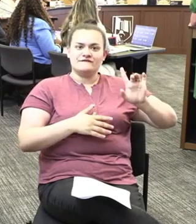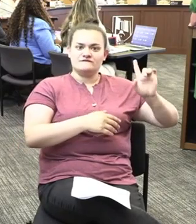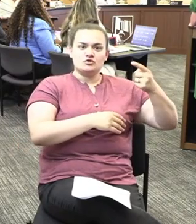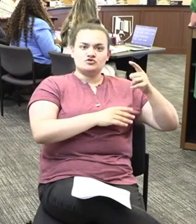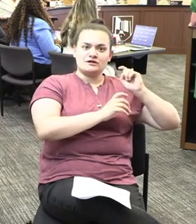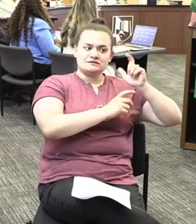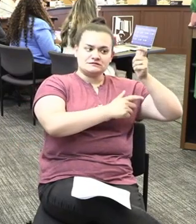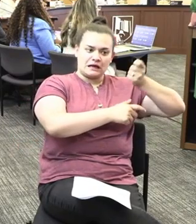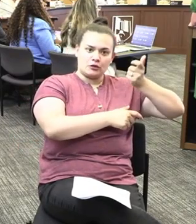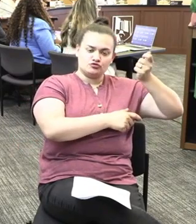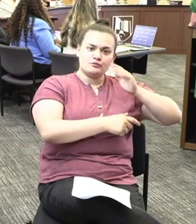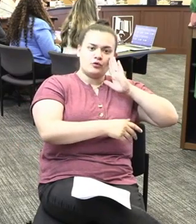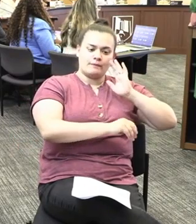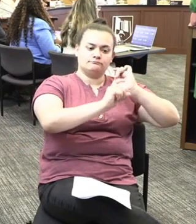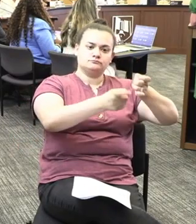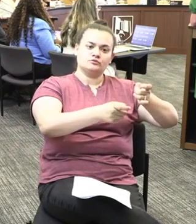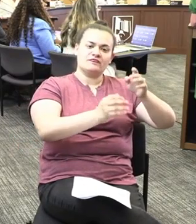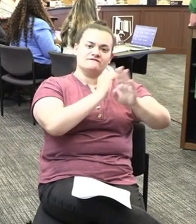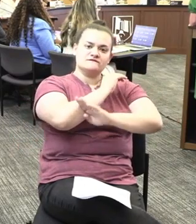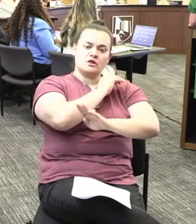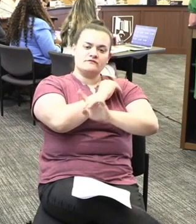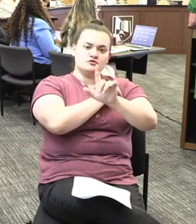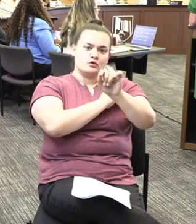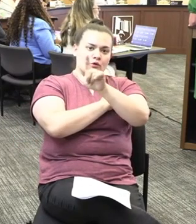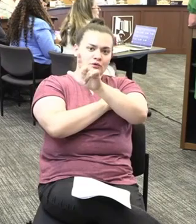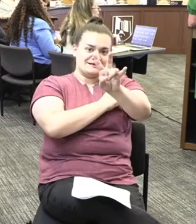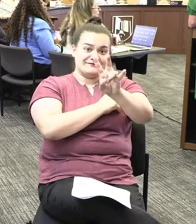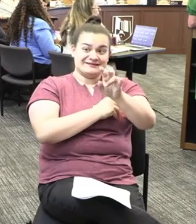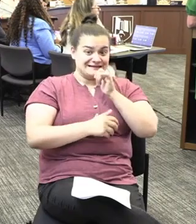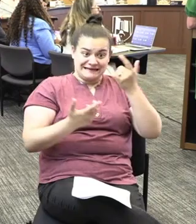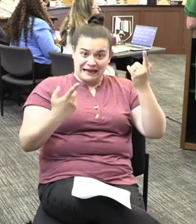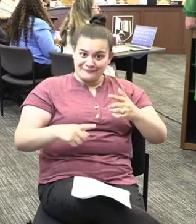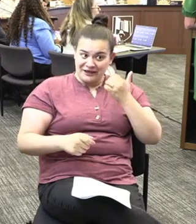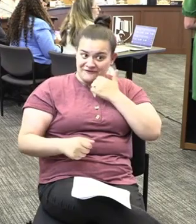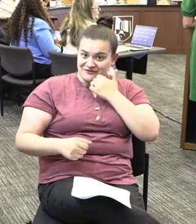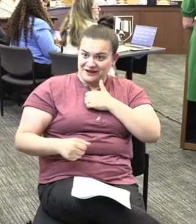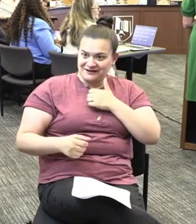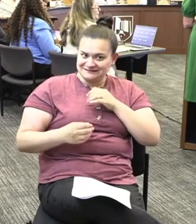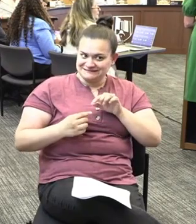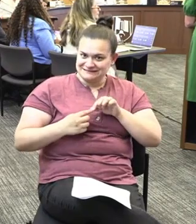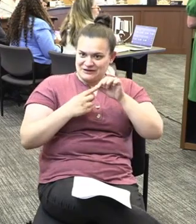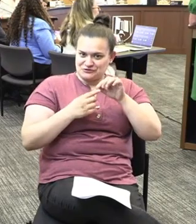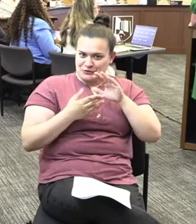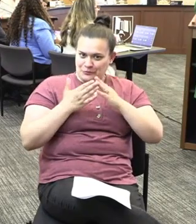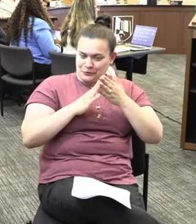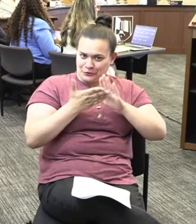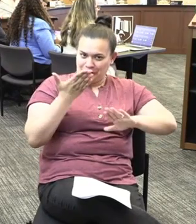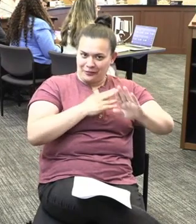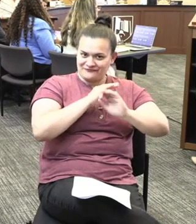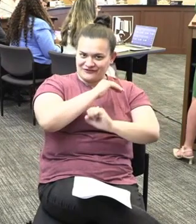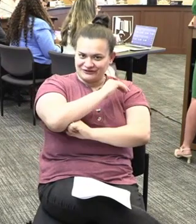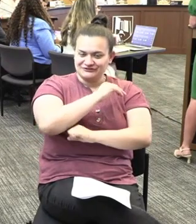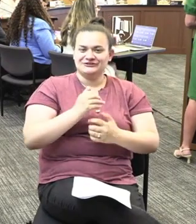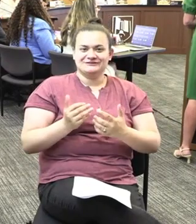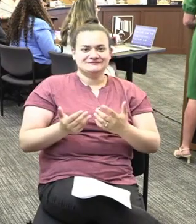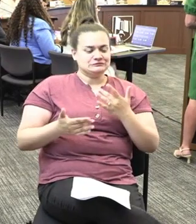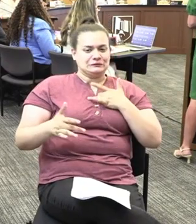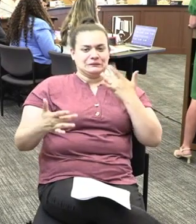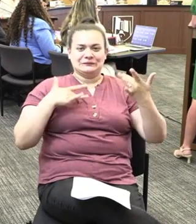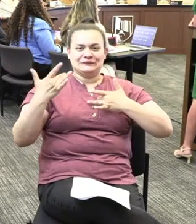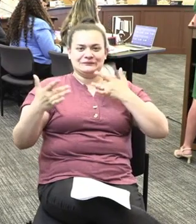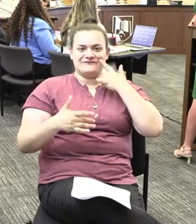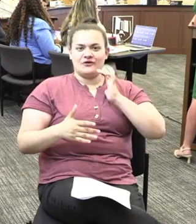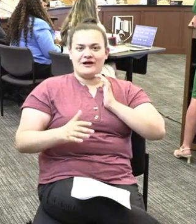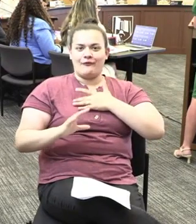of 2027. So that doesn't happen every day, especially in a community college foundation. So very exciting for